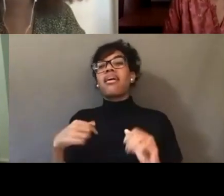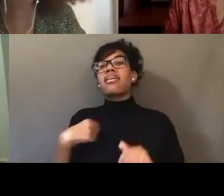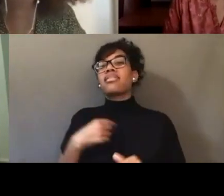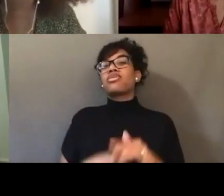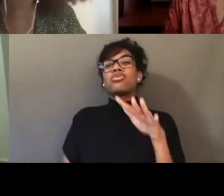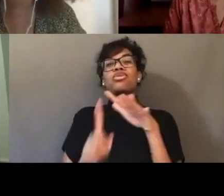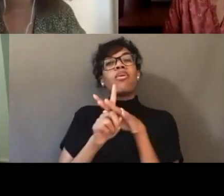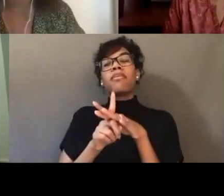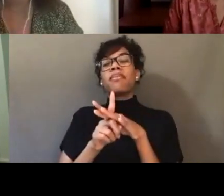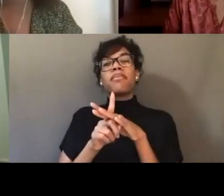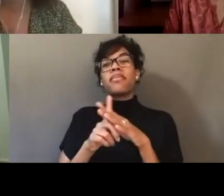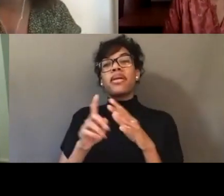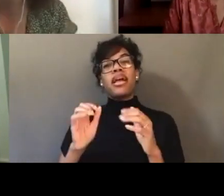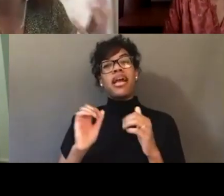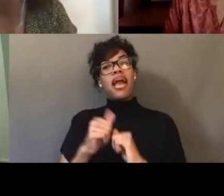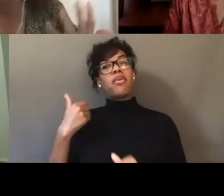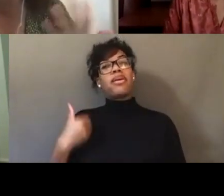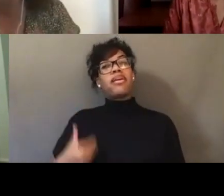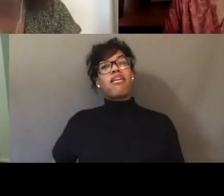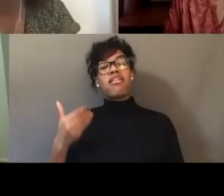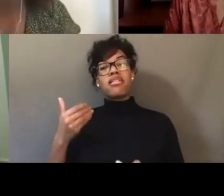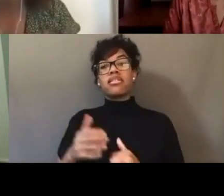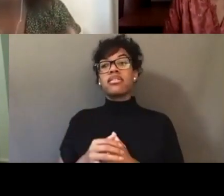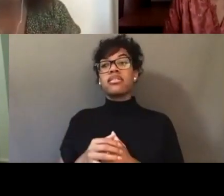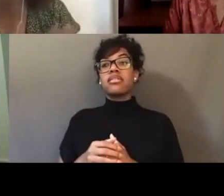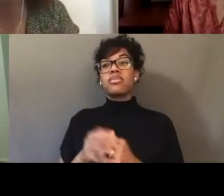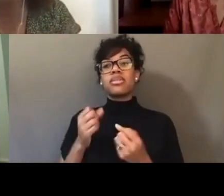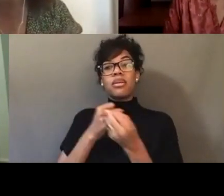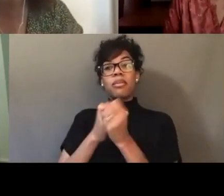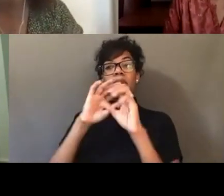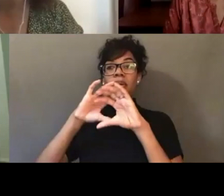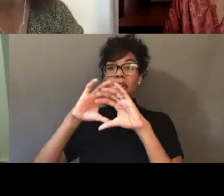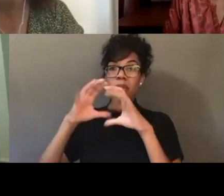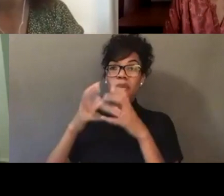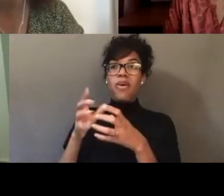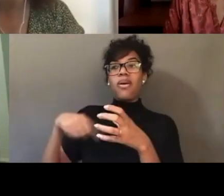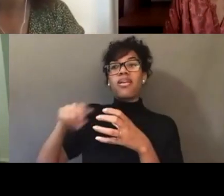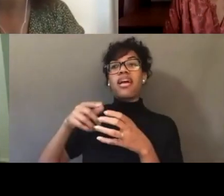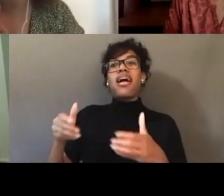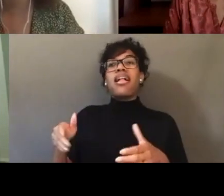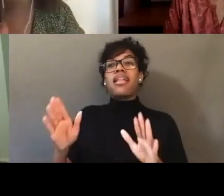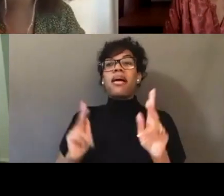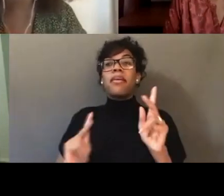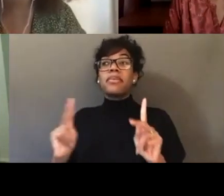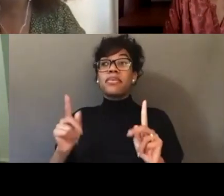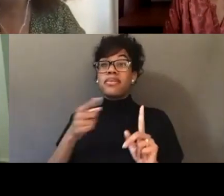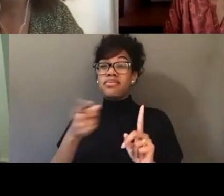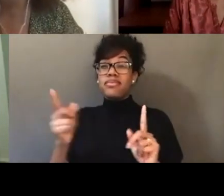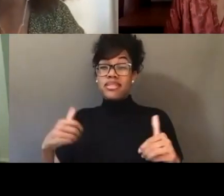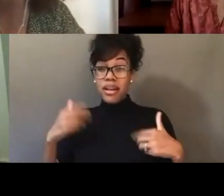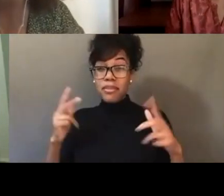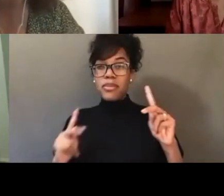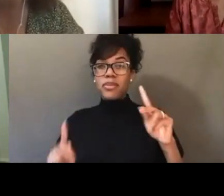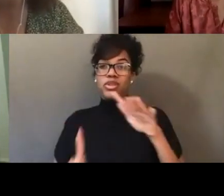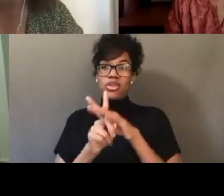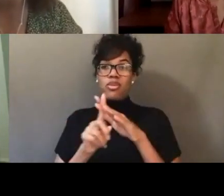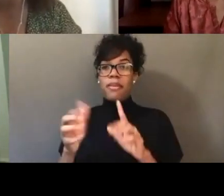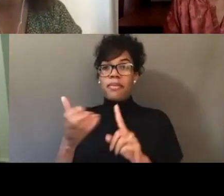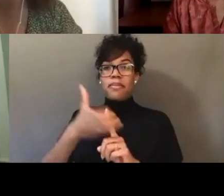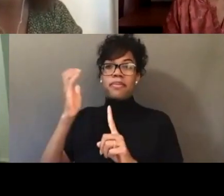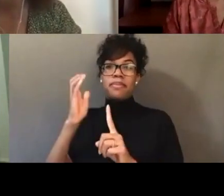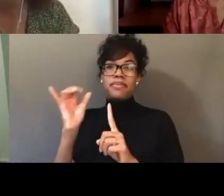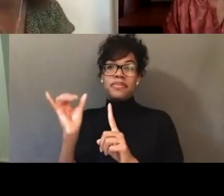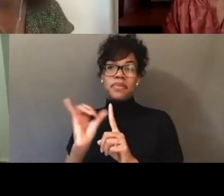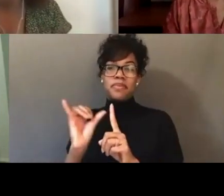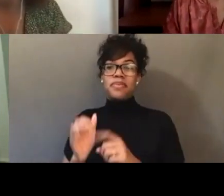And a world that allows us, allows the young people to show up exactly as they are and celebrate their beauty and the power that they